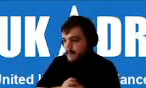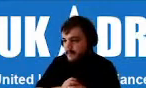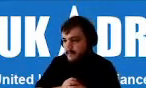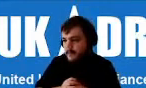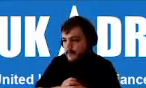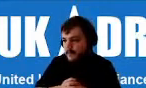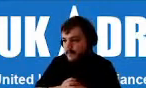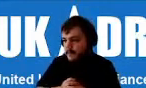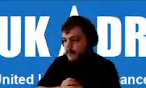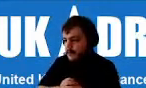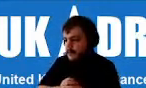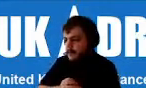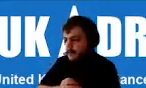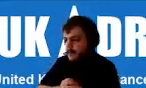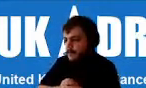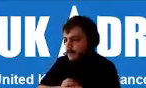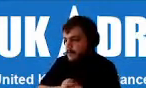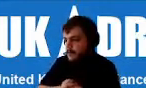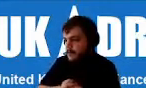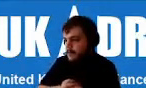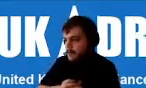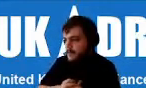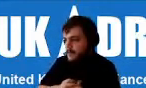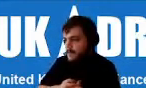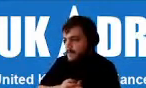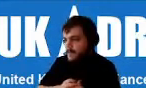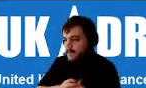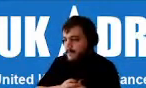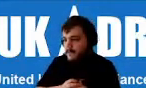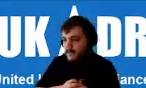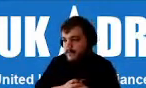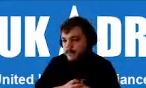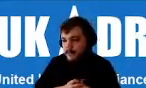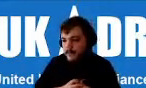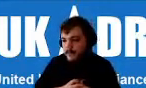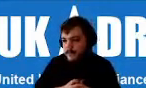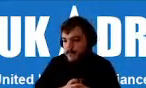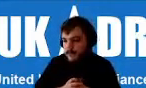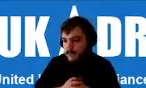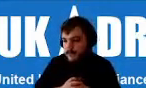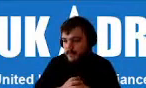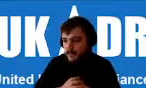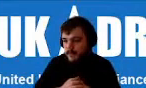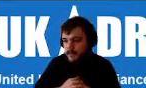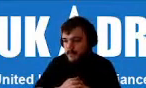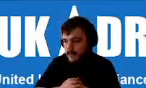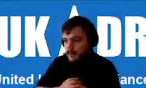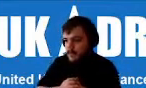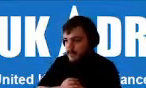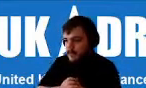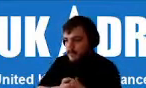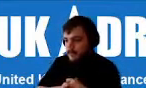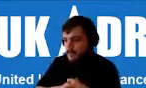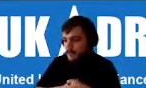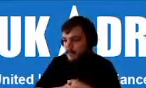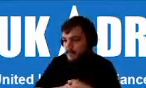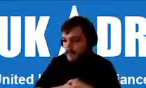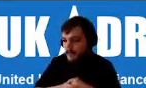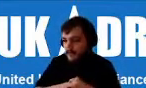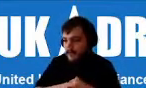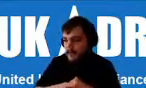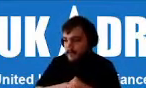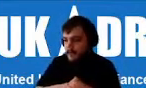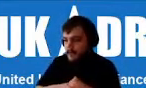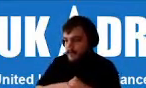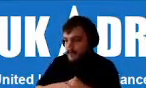in this field. At one point in time, it had about 22,000 members. That was